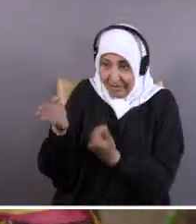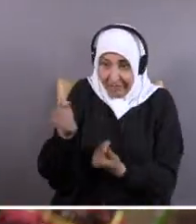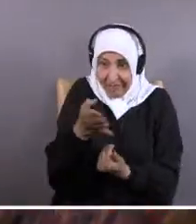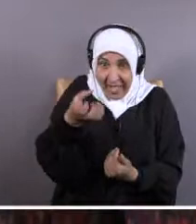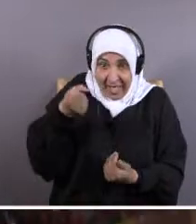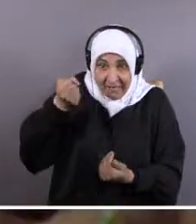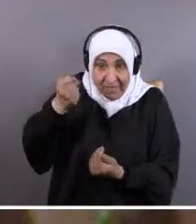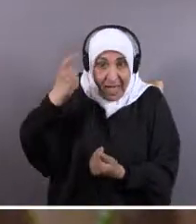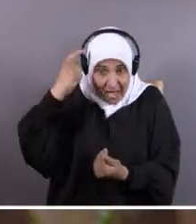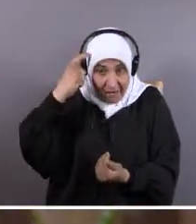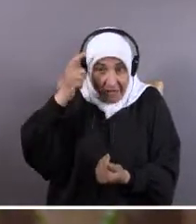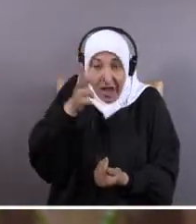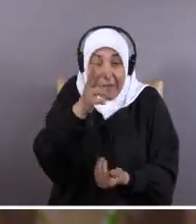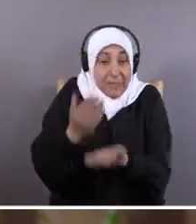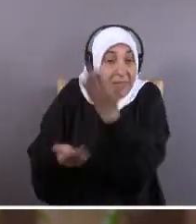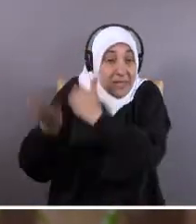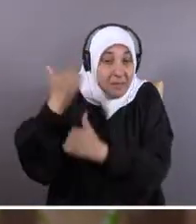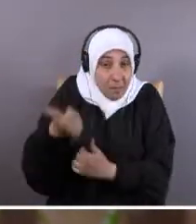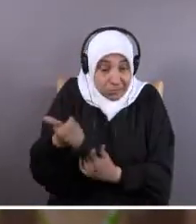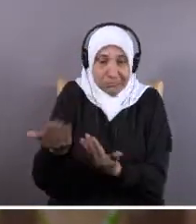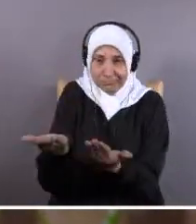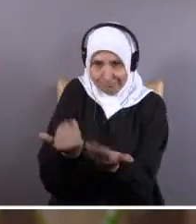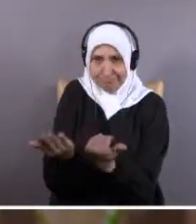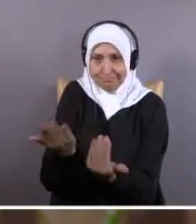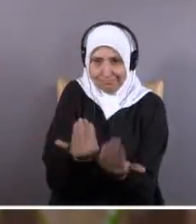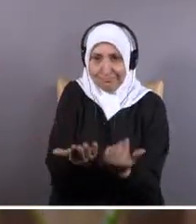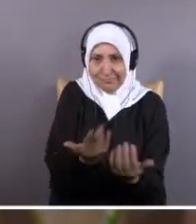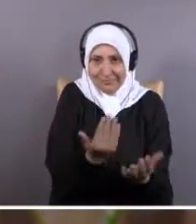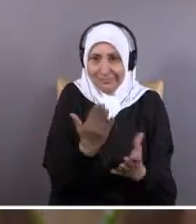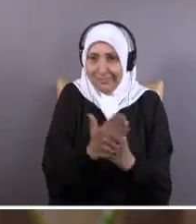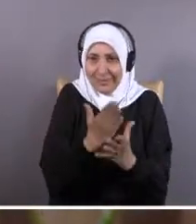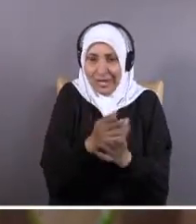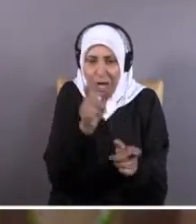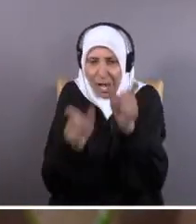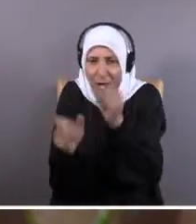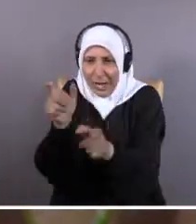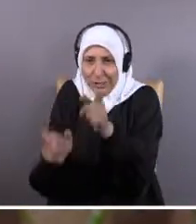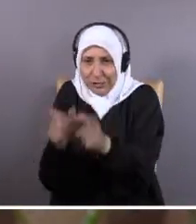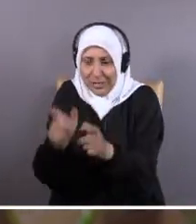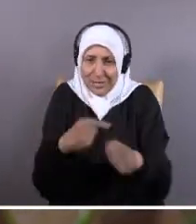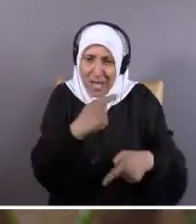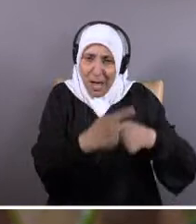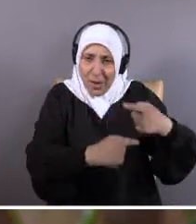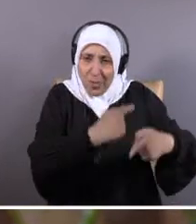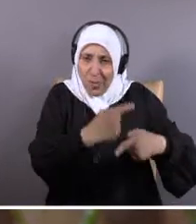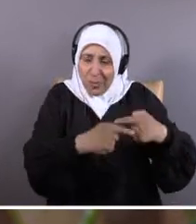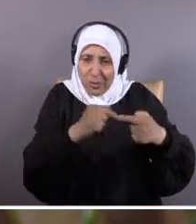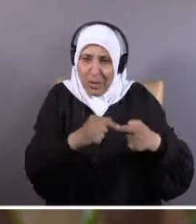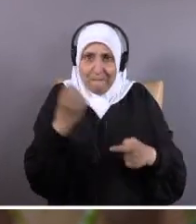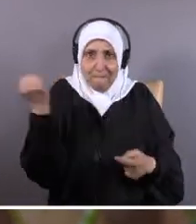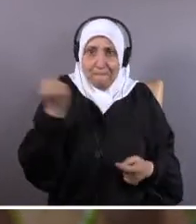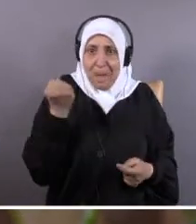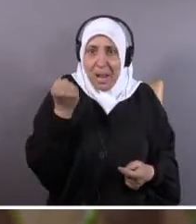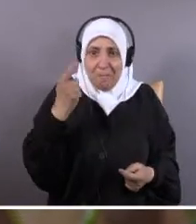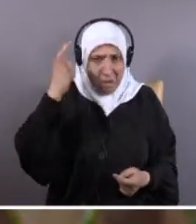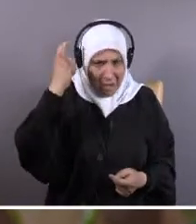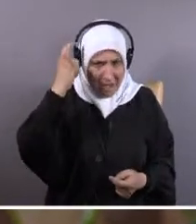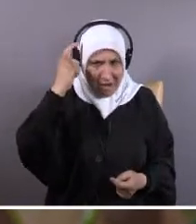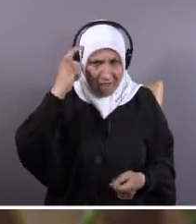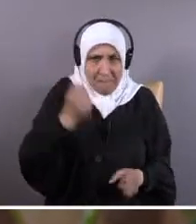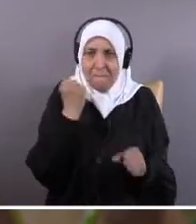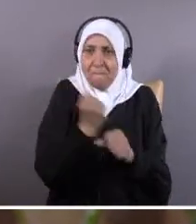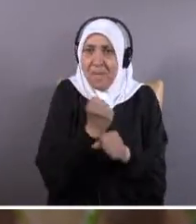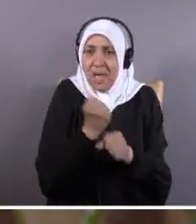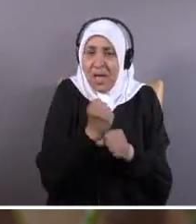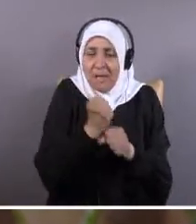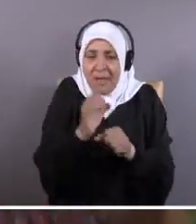We need people of that caliber working in a department environment. We have